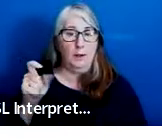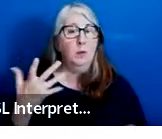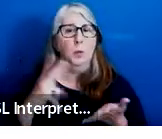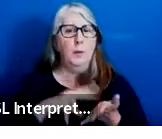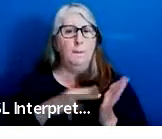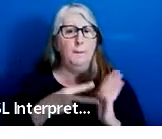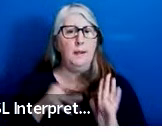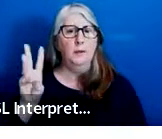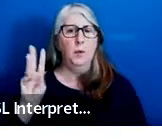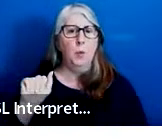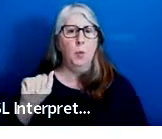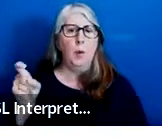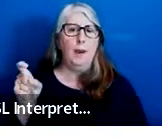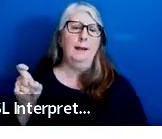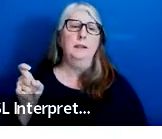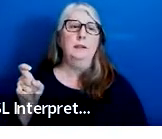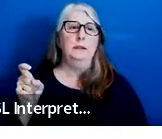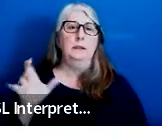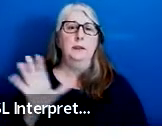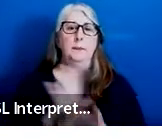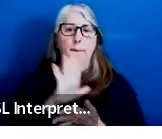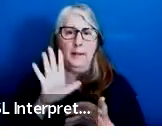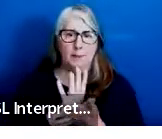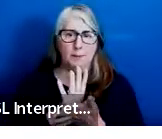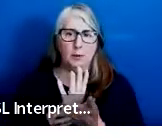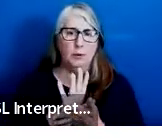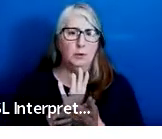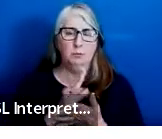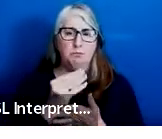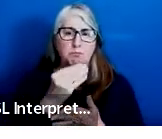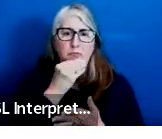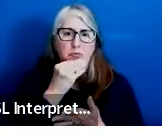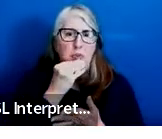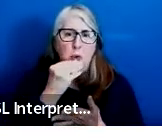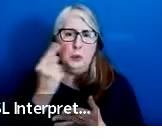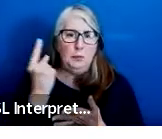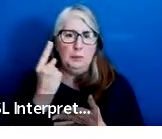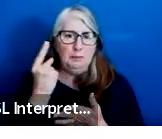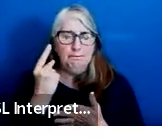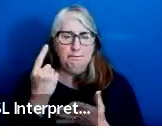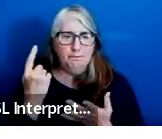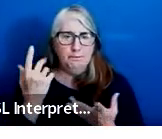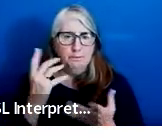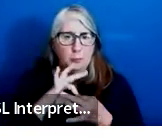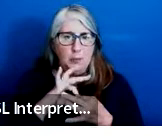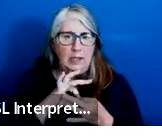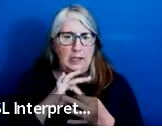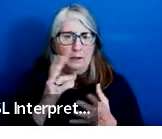waxed paper-based food-related product?